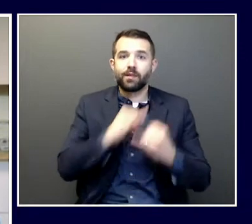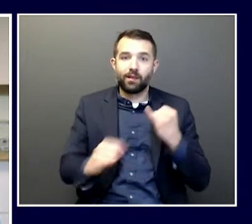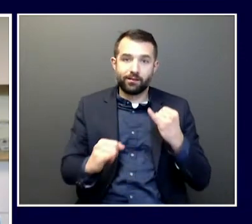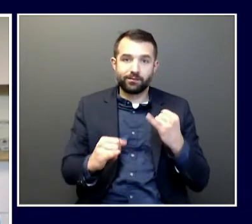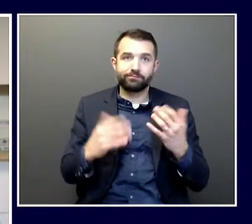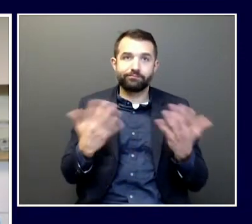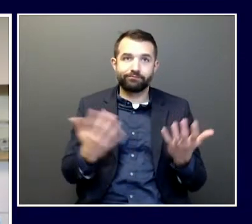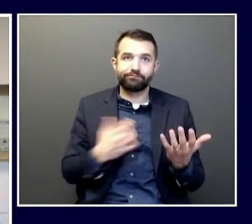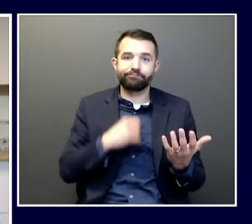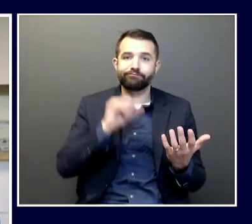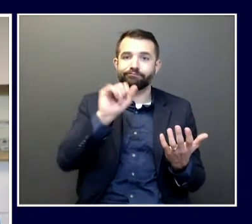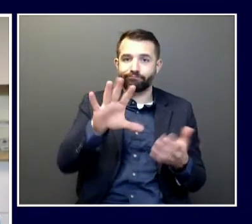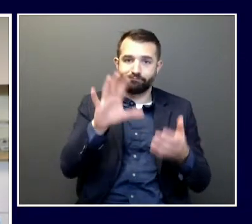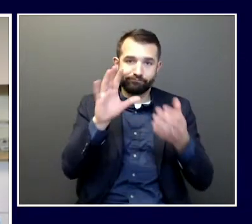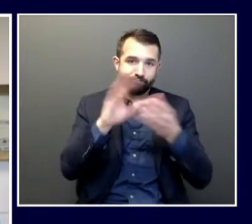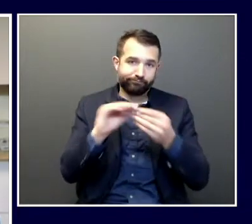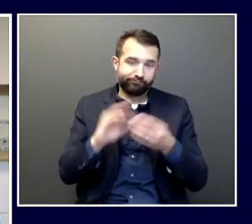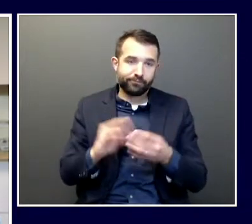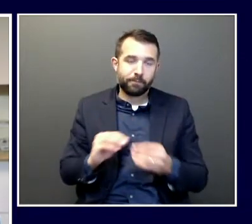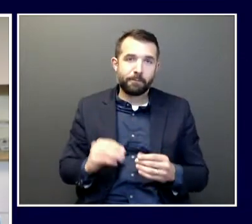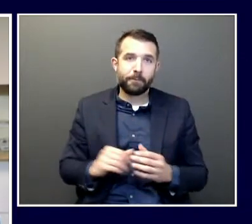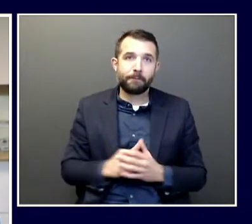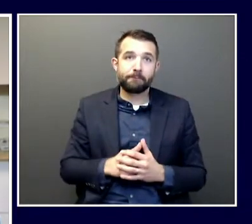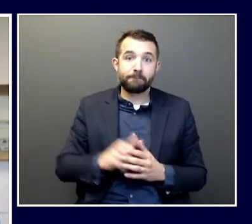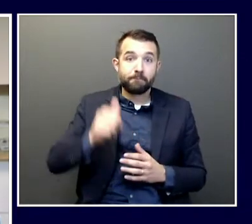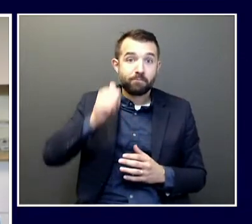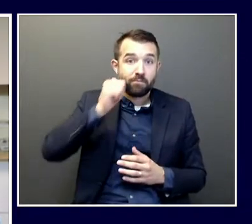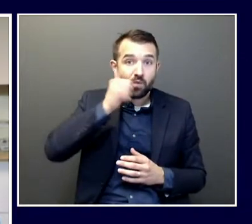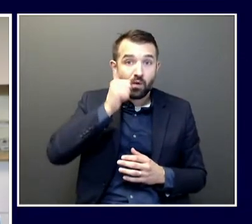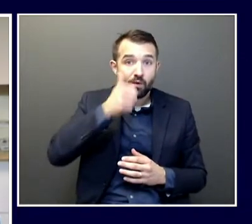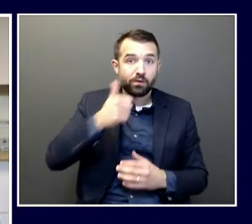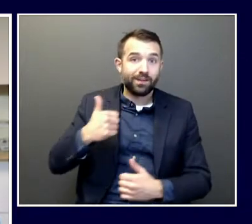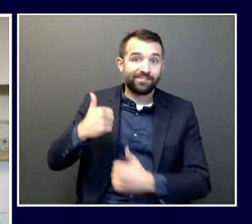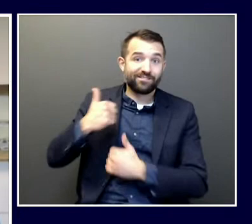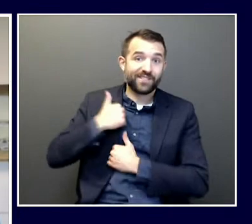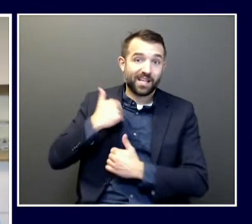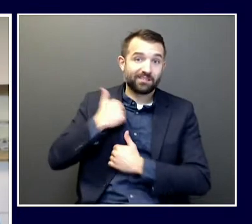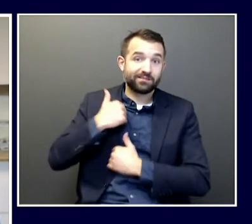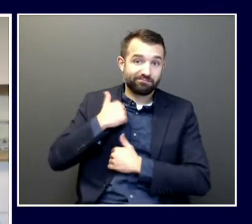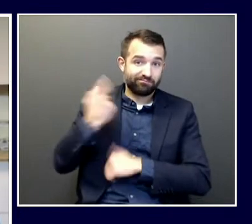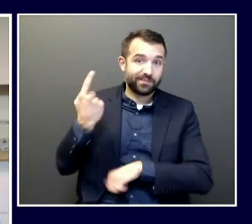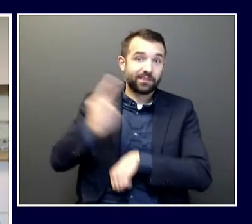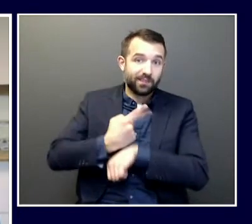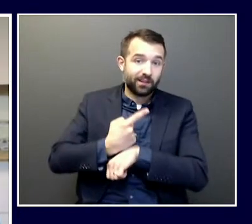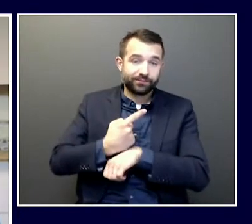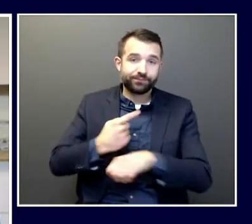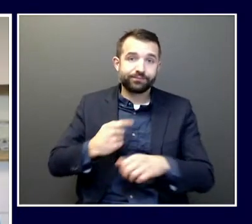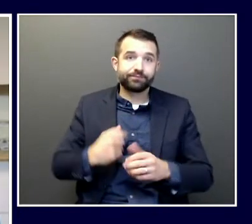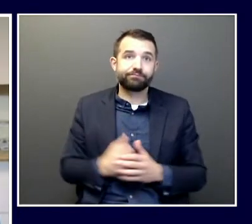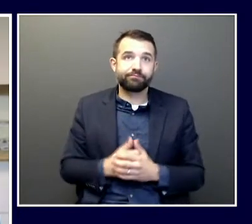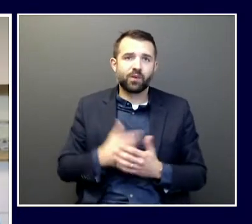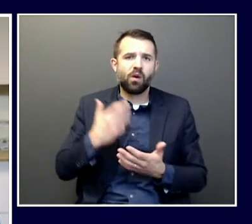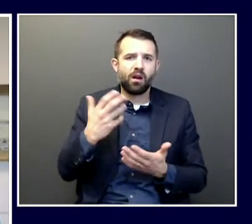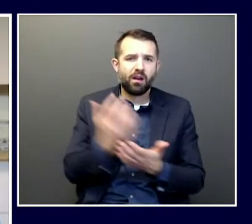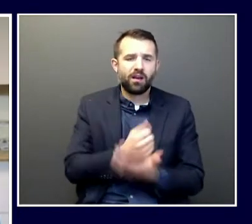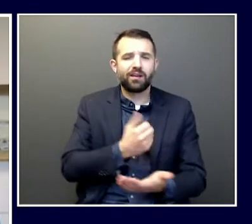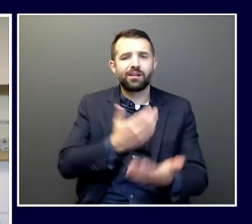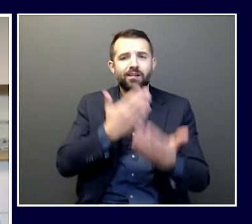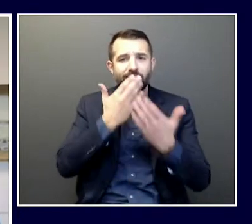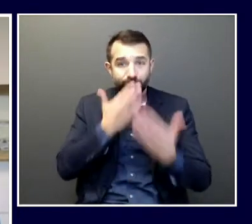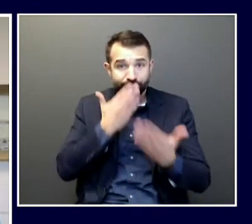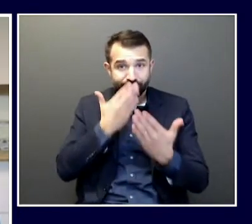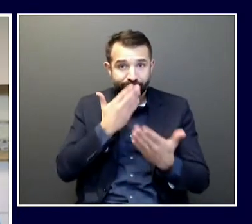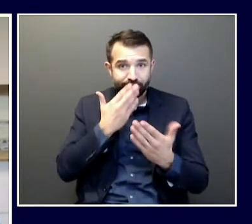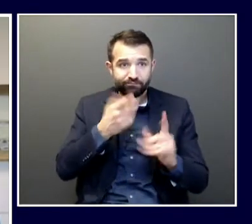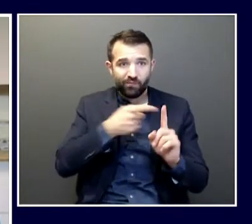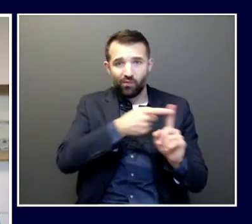I wanted to note that tomorrow is Veterans Day. And we wanted to take a moment to thank all of the veterans across Maine for their service